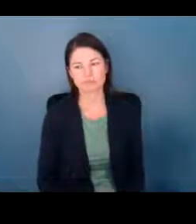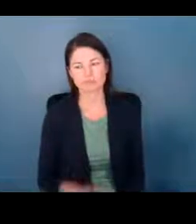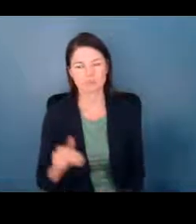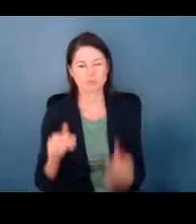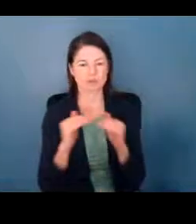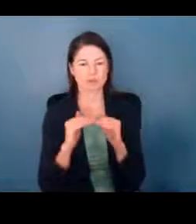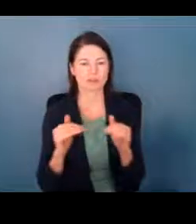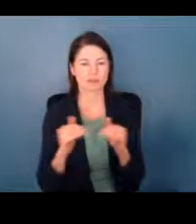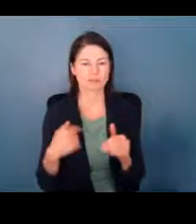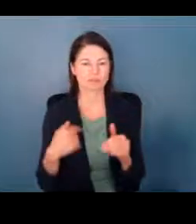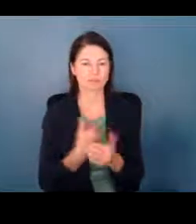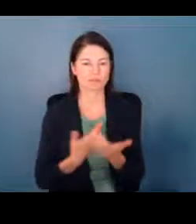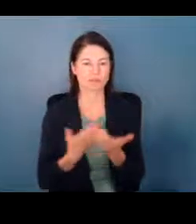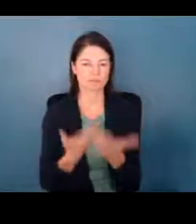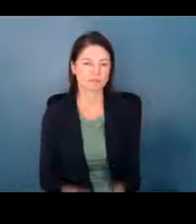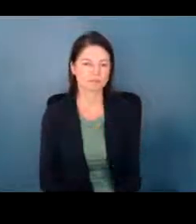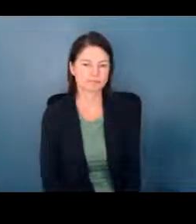recommending.